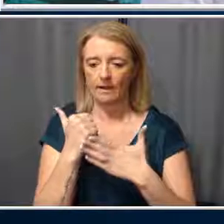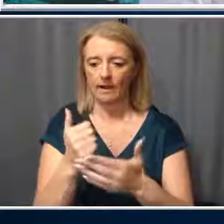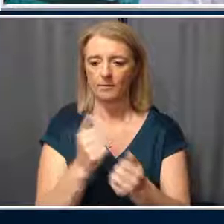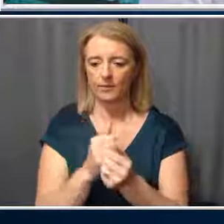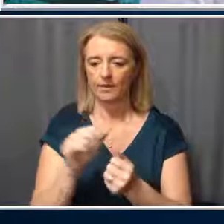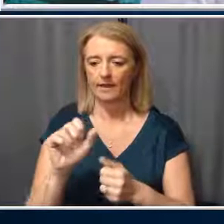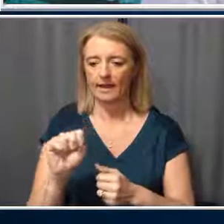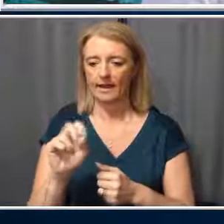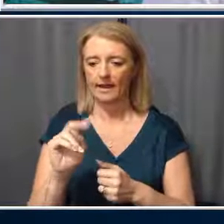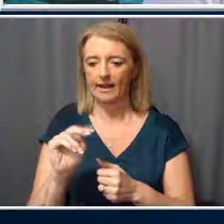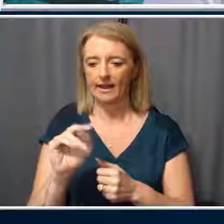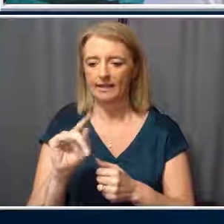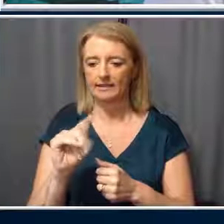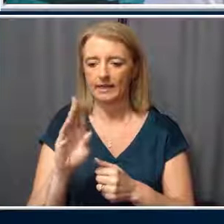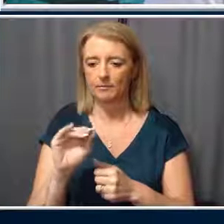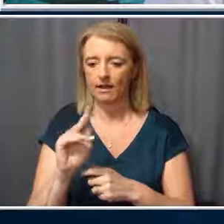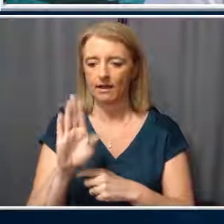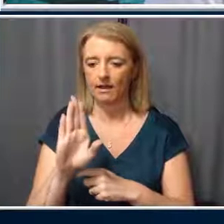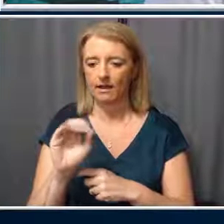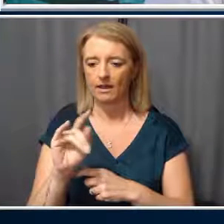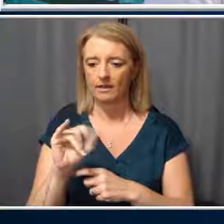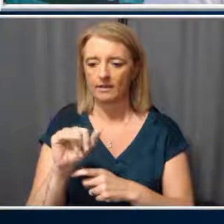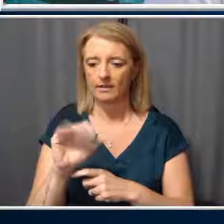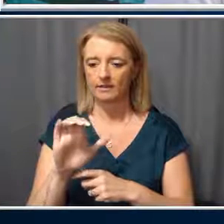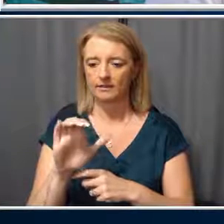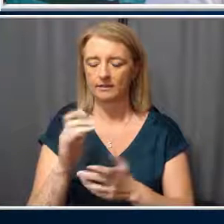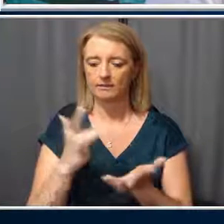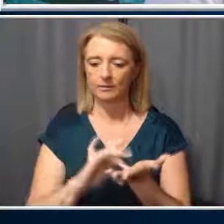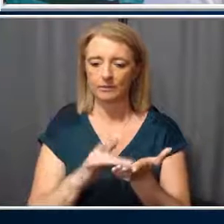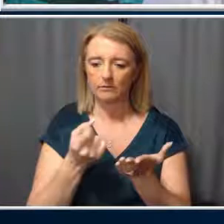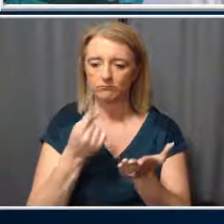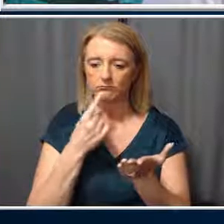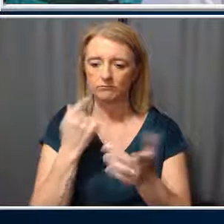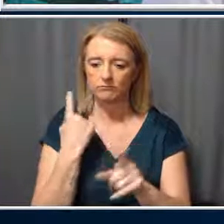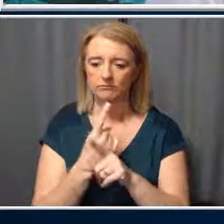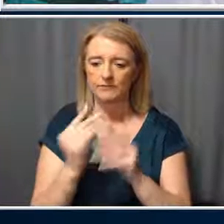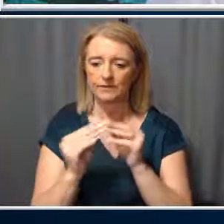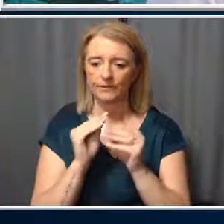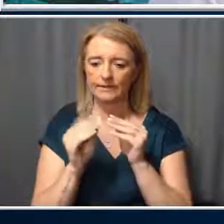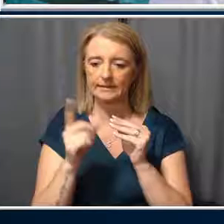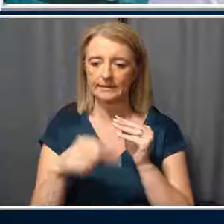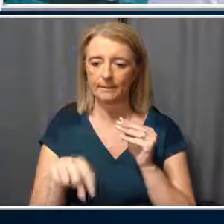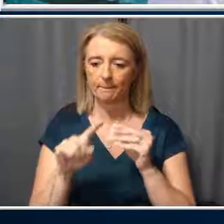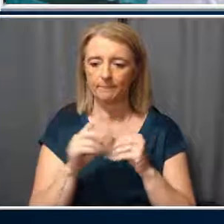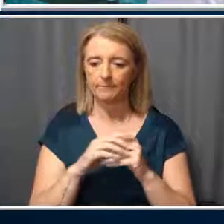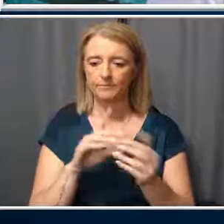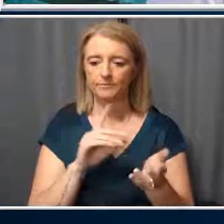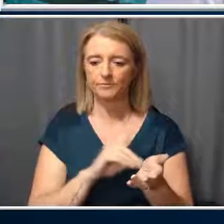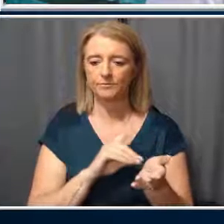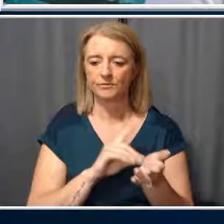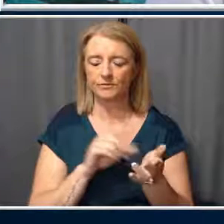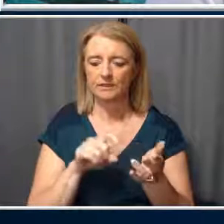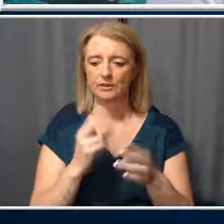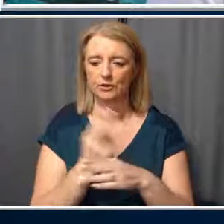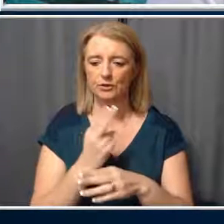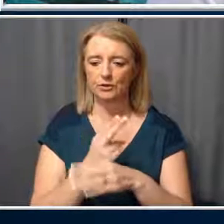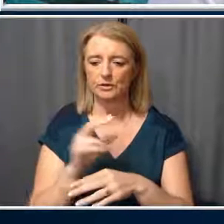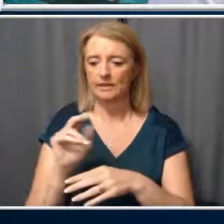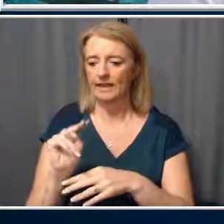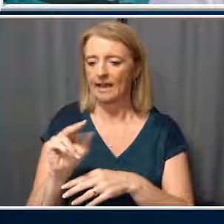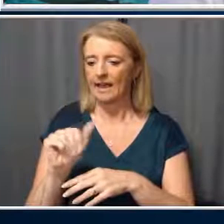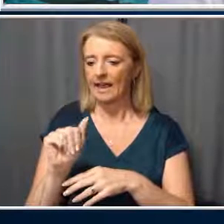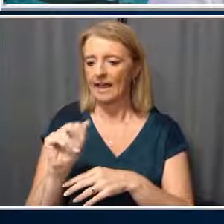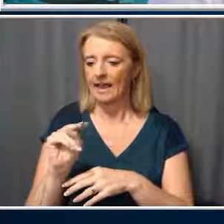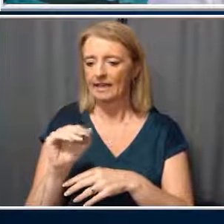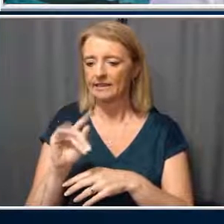days, or whatever that might be. But this was a study at 3 major sites, Washington, D.C.,